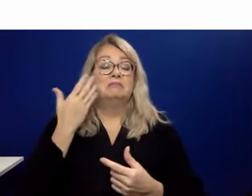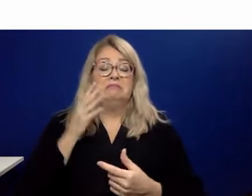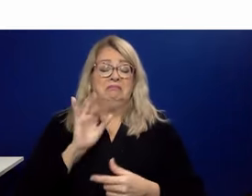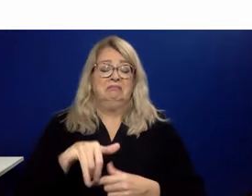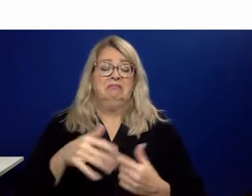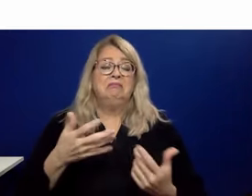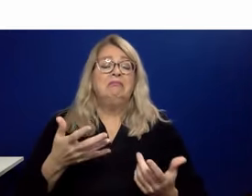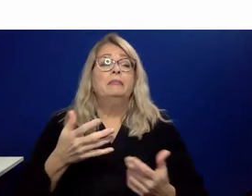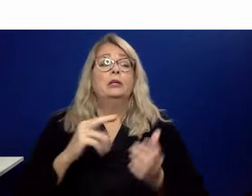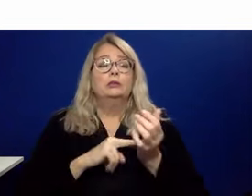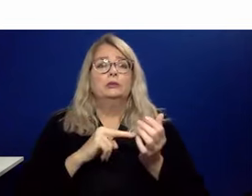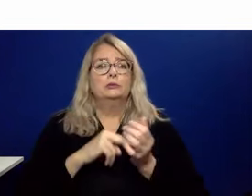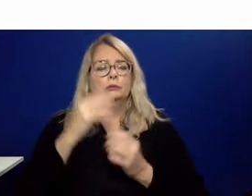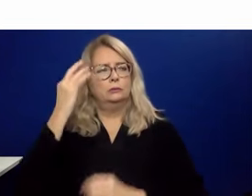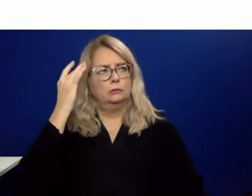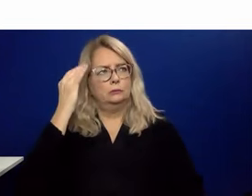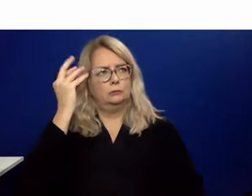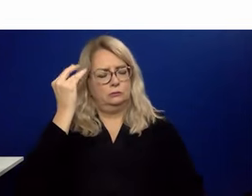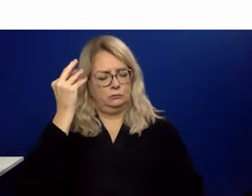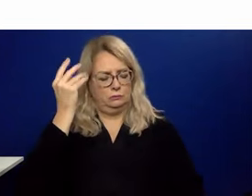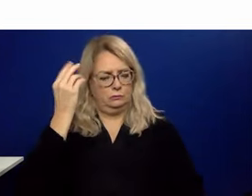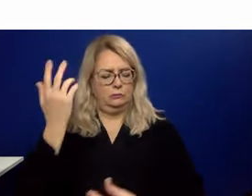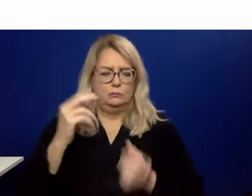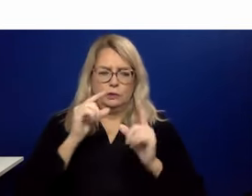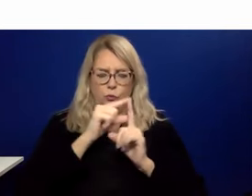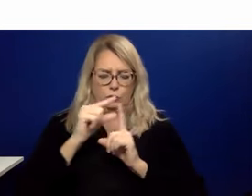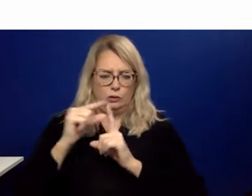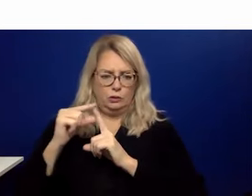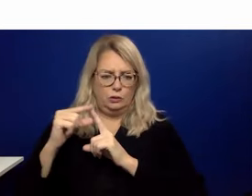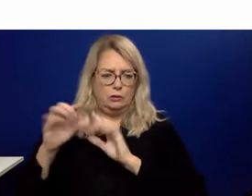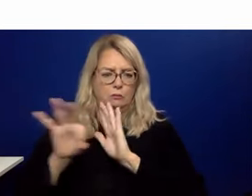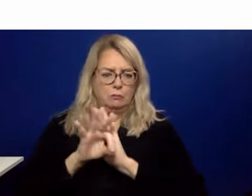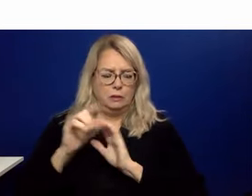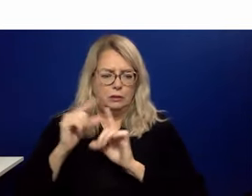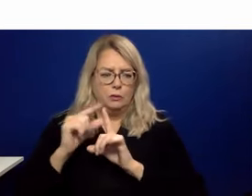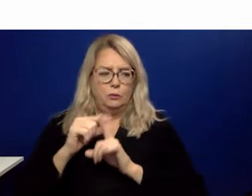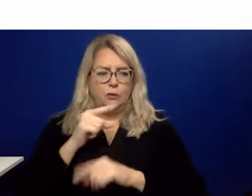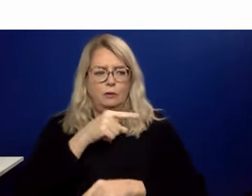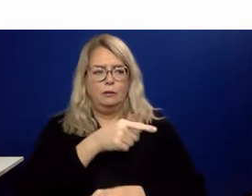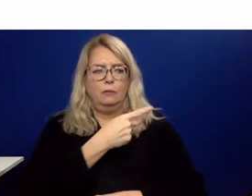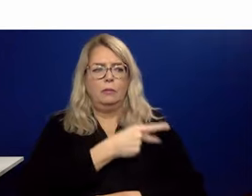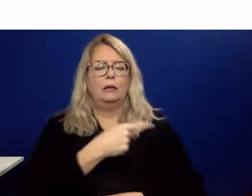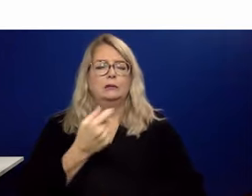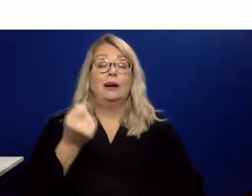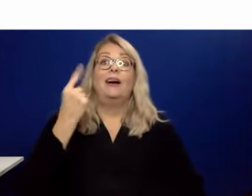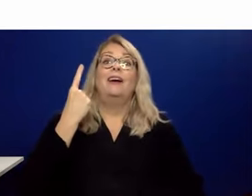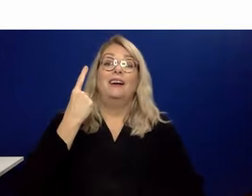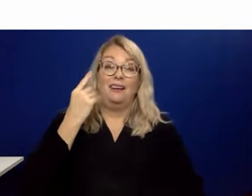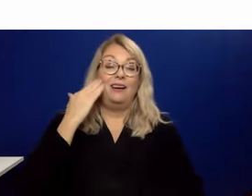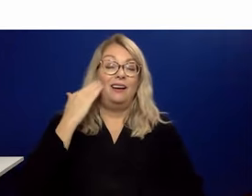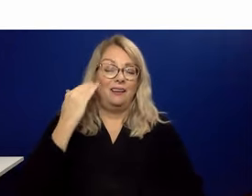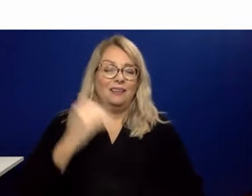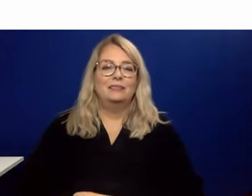know. Sometimes it could be the language. Sometimes they don't know, right? You worked hard to get maybe, in this case, it wasn't